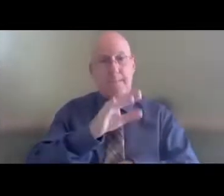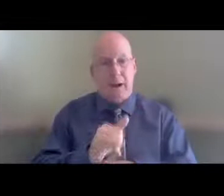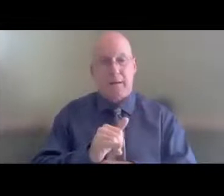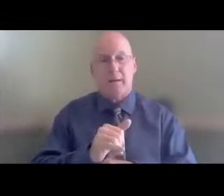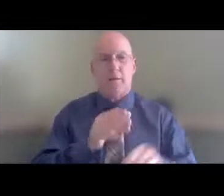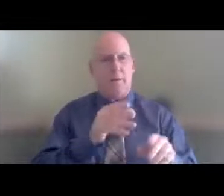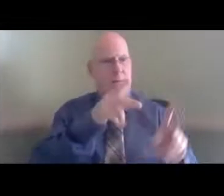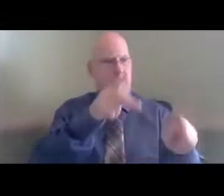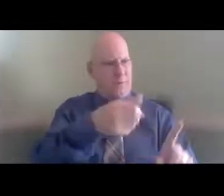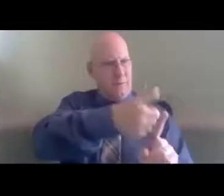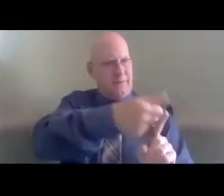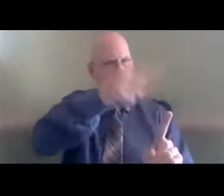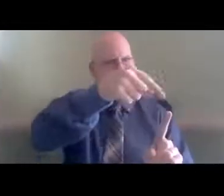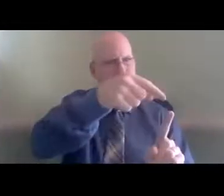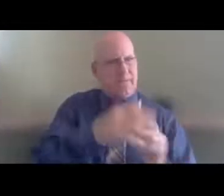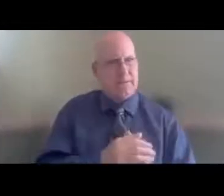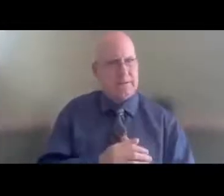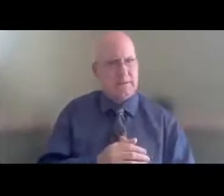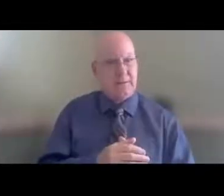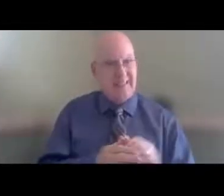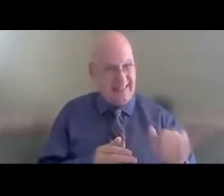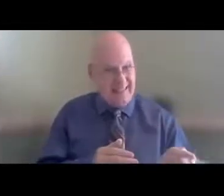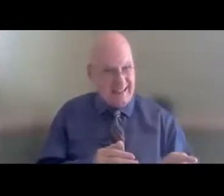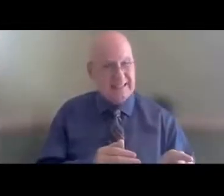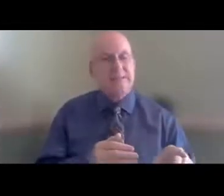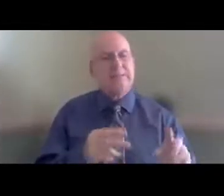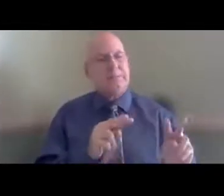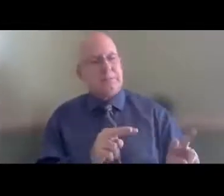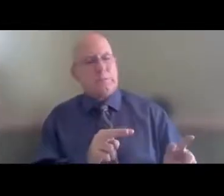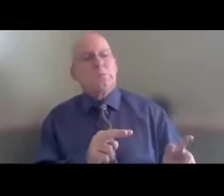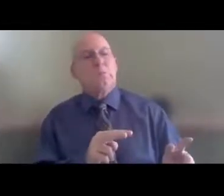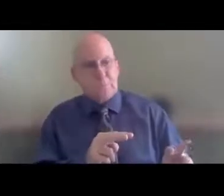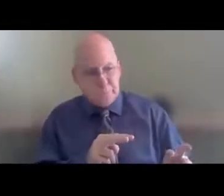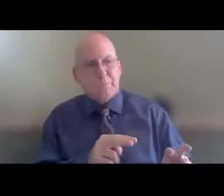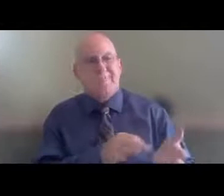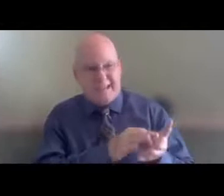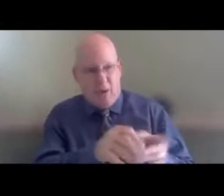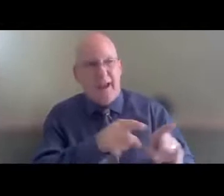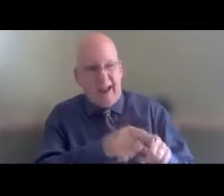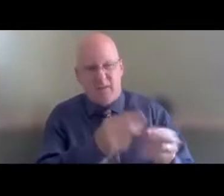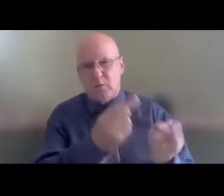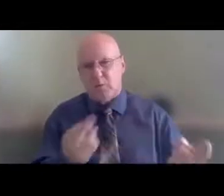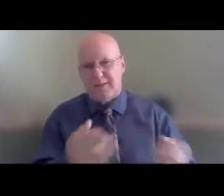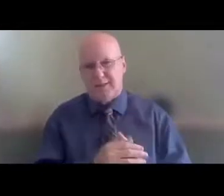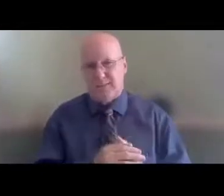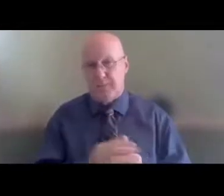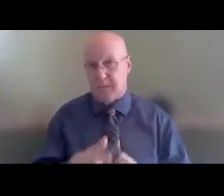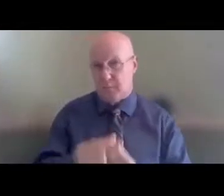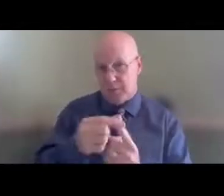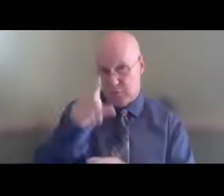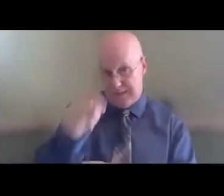or herself. That would be, generally speaking, a countable resource. So the special needs